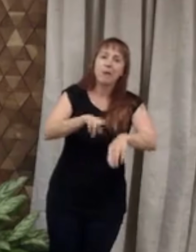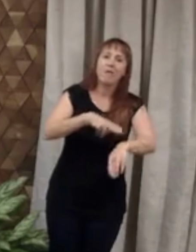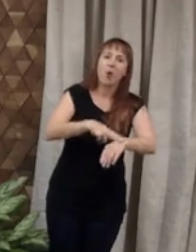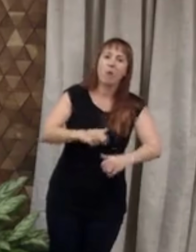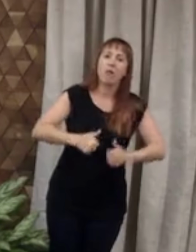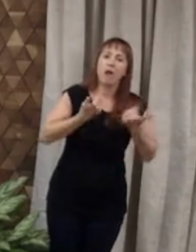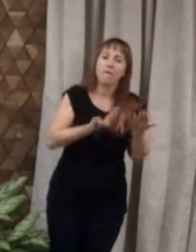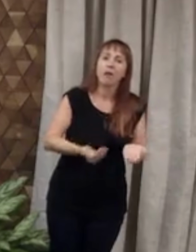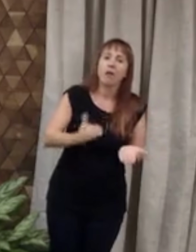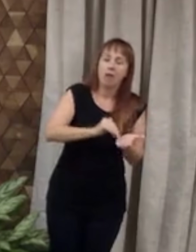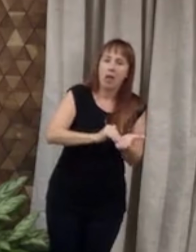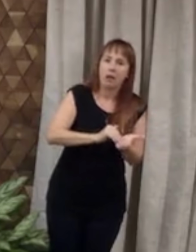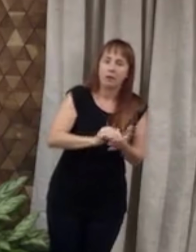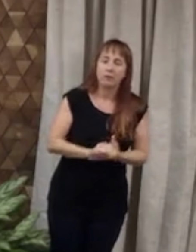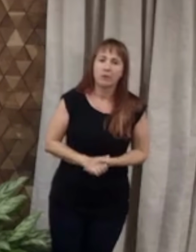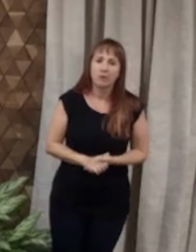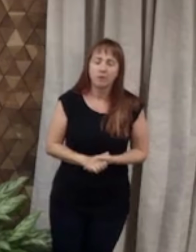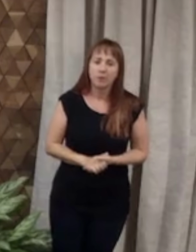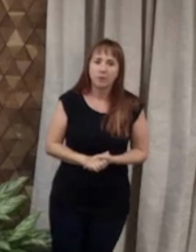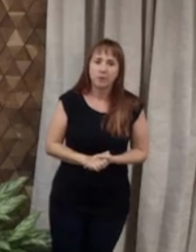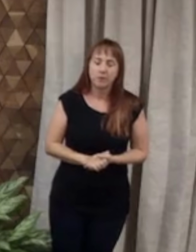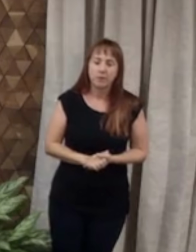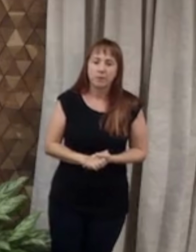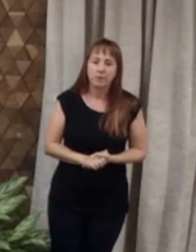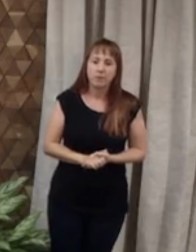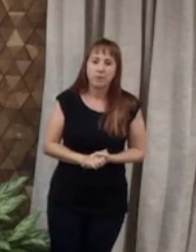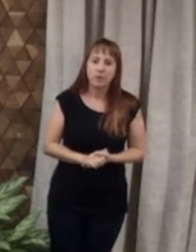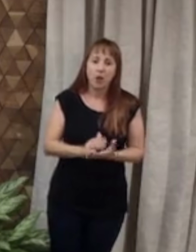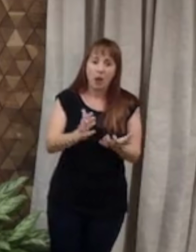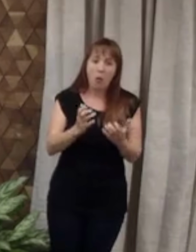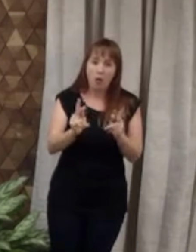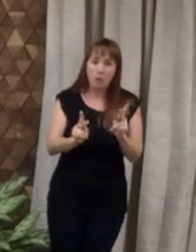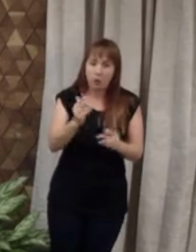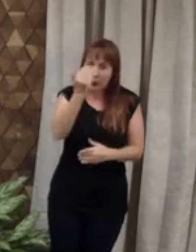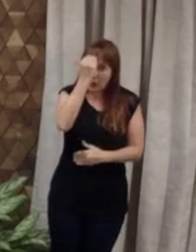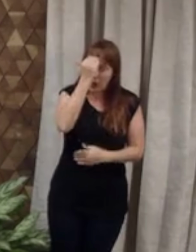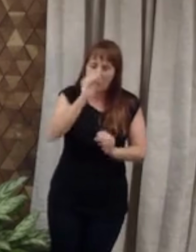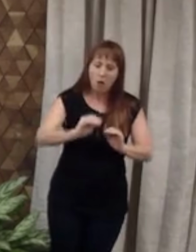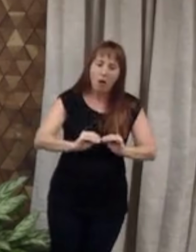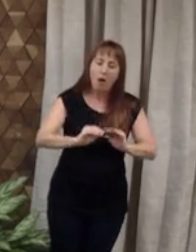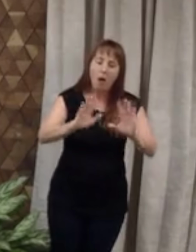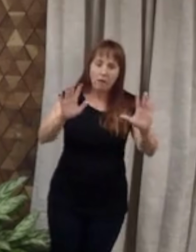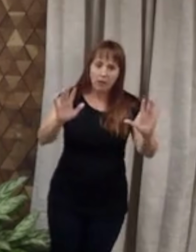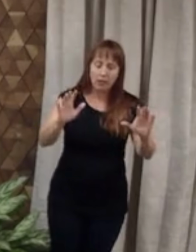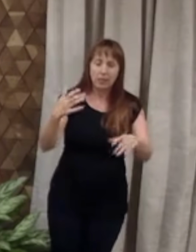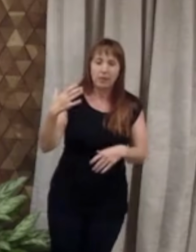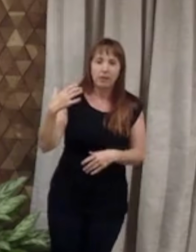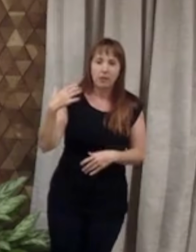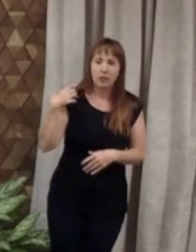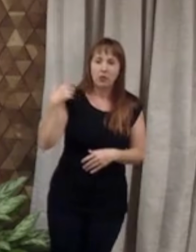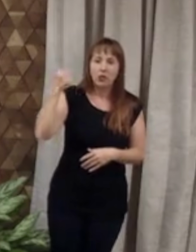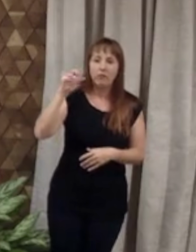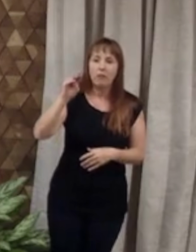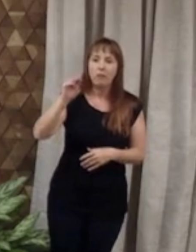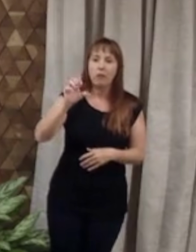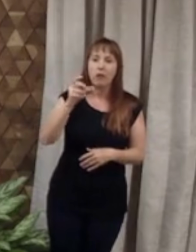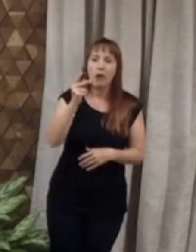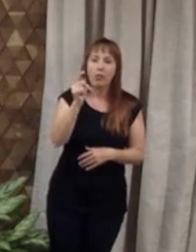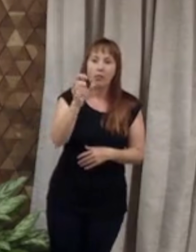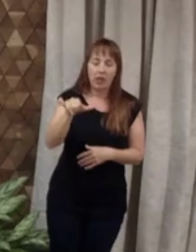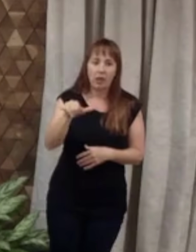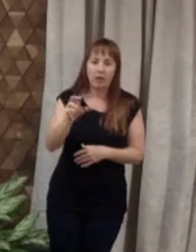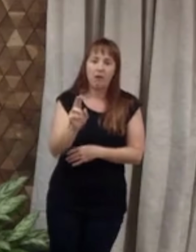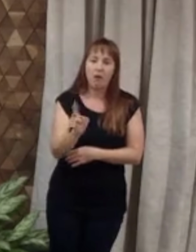normalcy. So what I just want to let people know is that obviously Chief McCarthy said the other